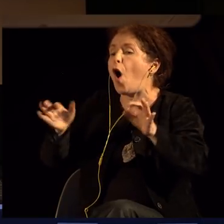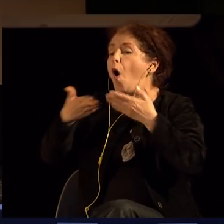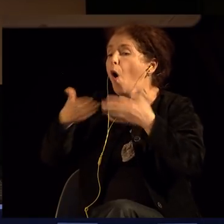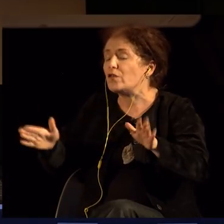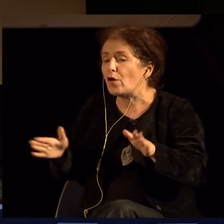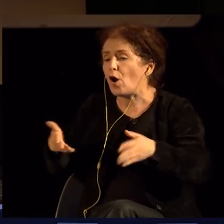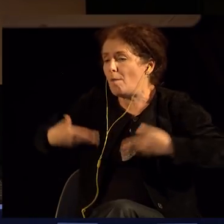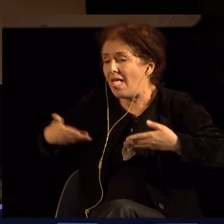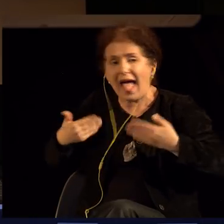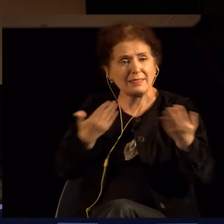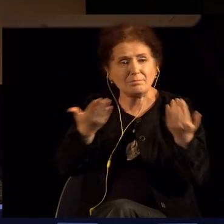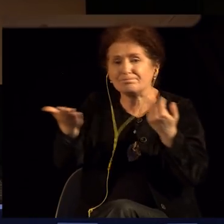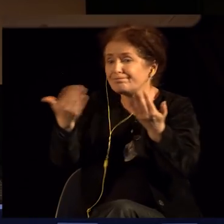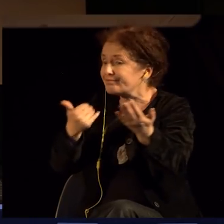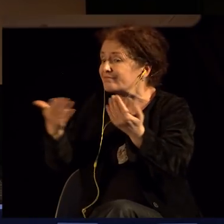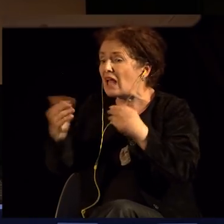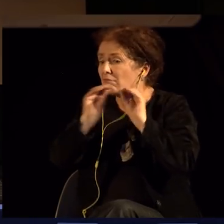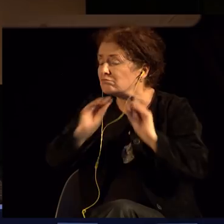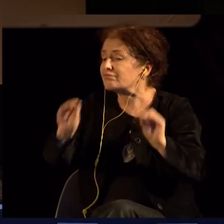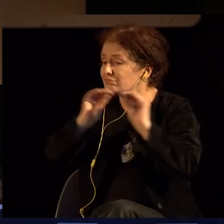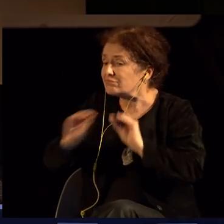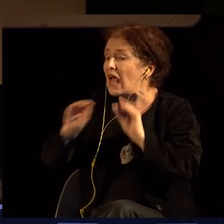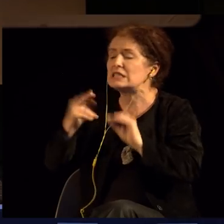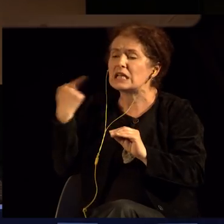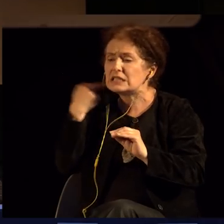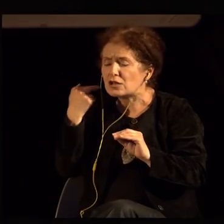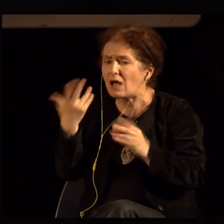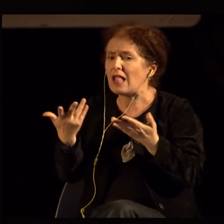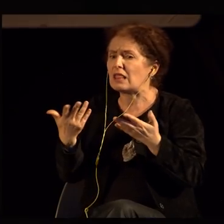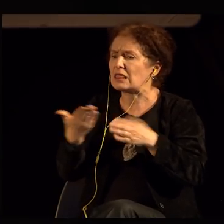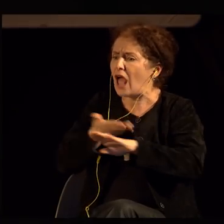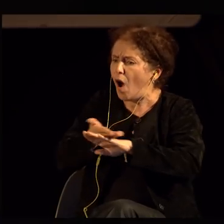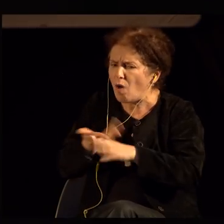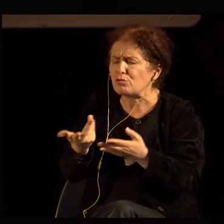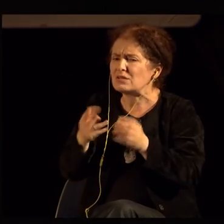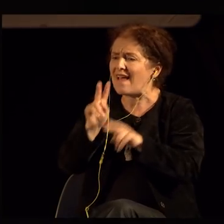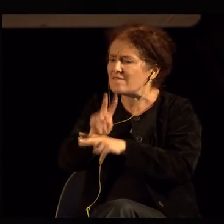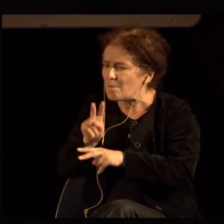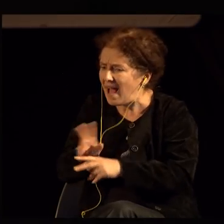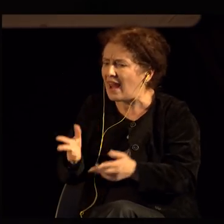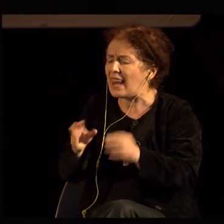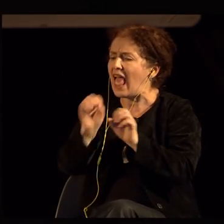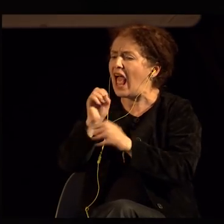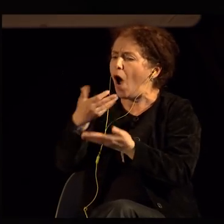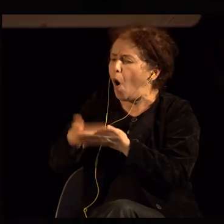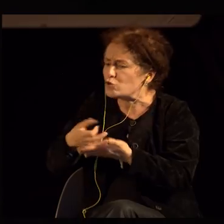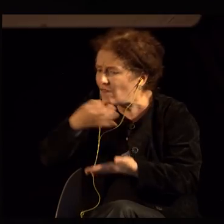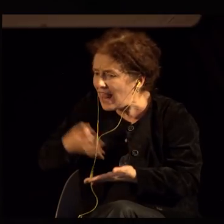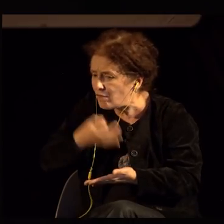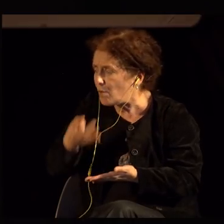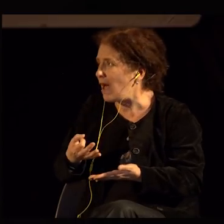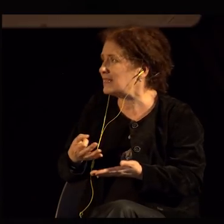to talk about sex and relationships is more important than ever in a world where inequalities are in focus.